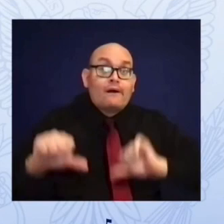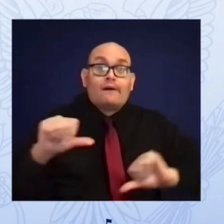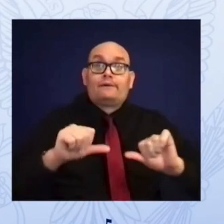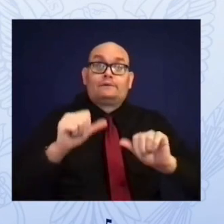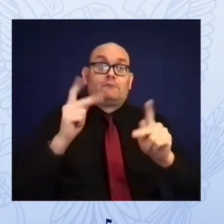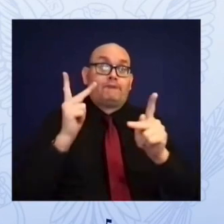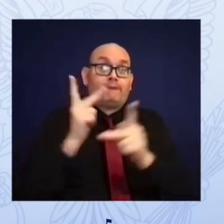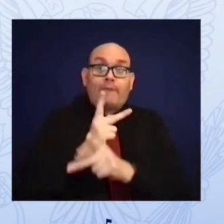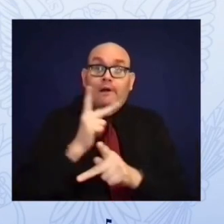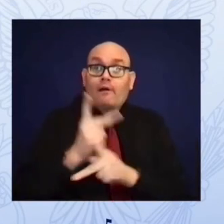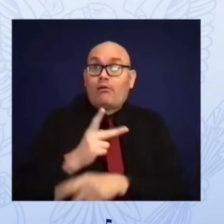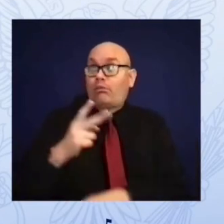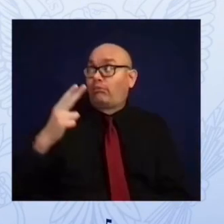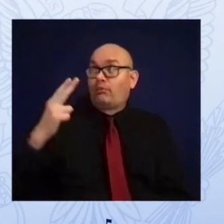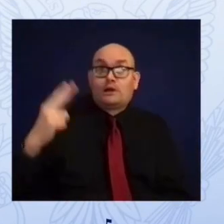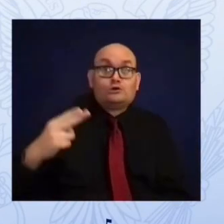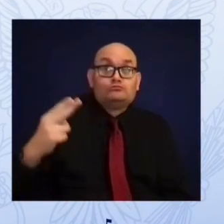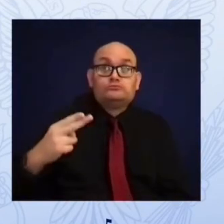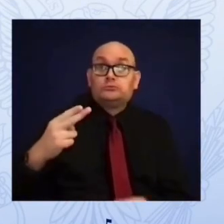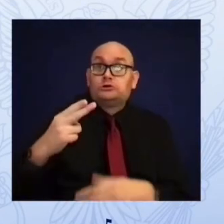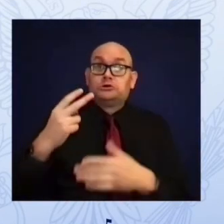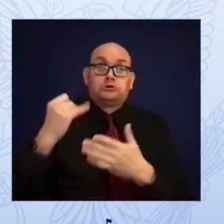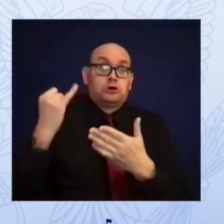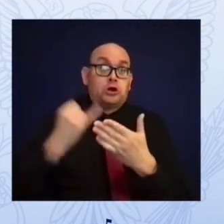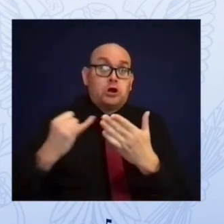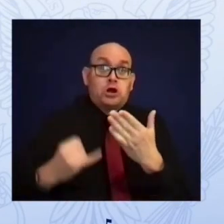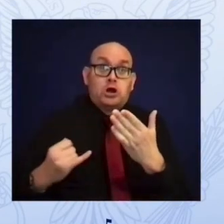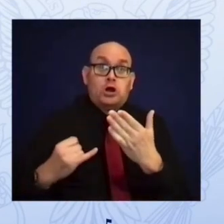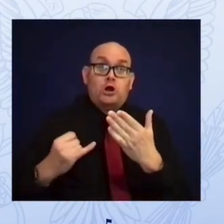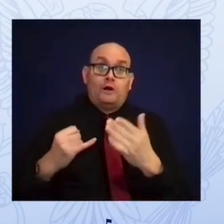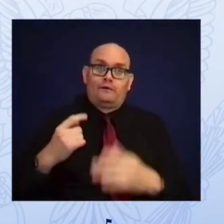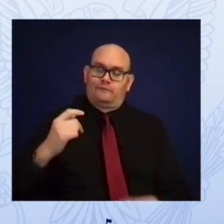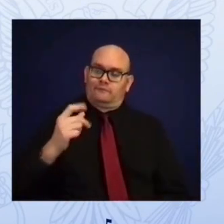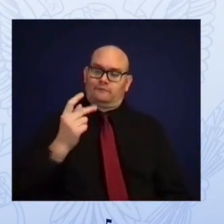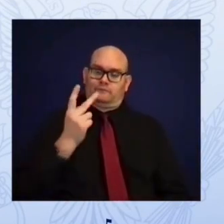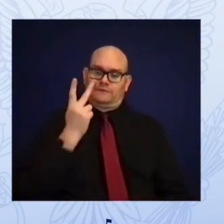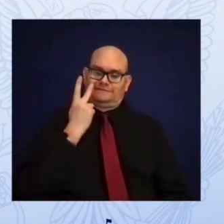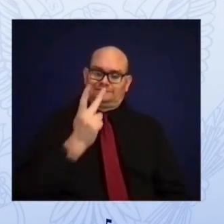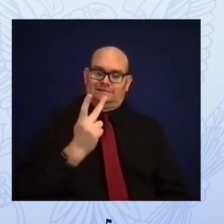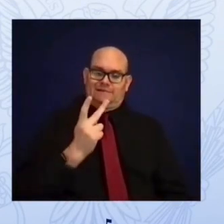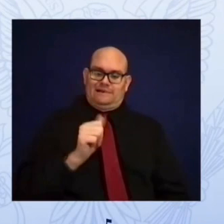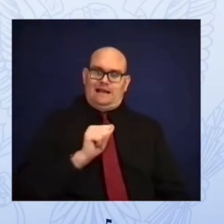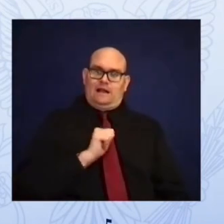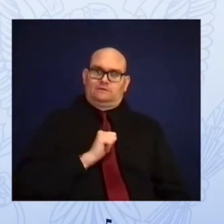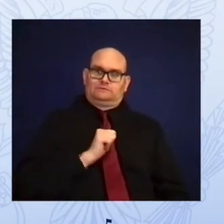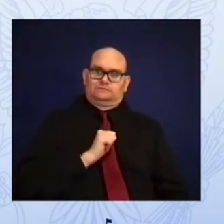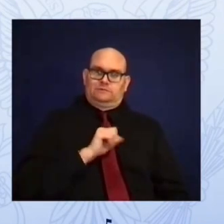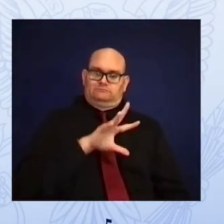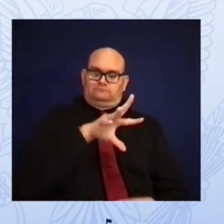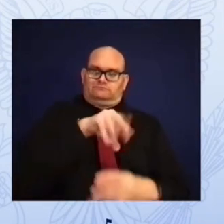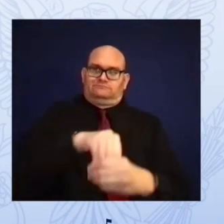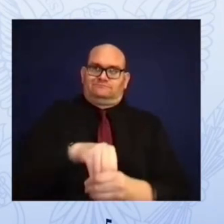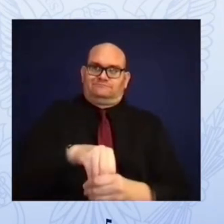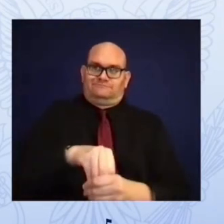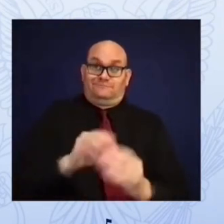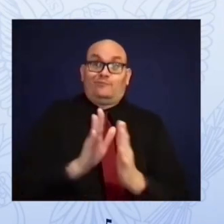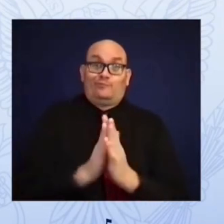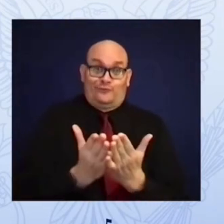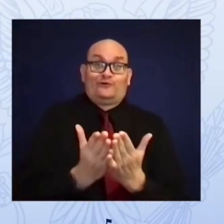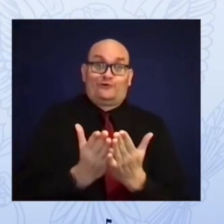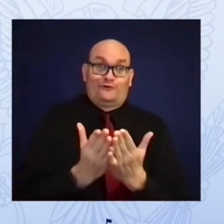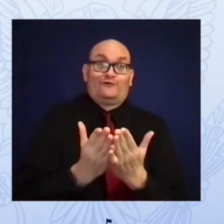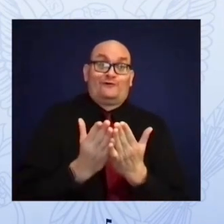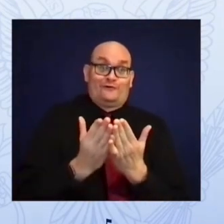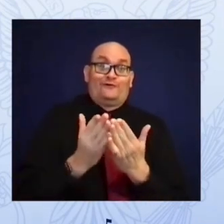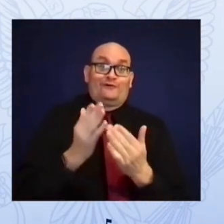and libraries are living parts of our communities, changing as we do, and teaching us new things with